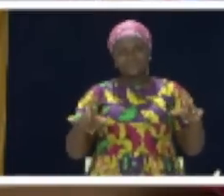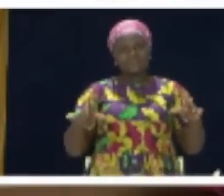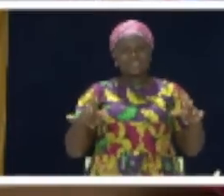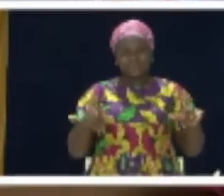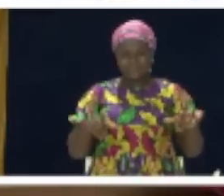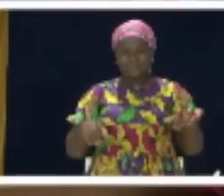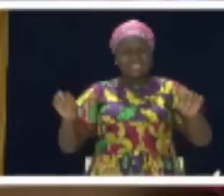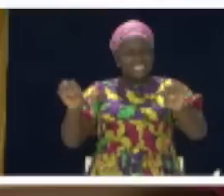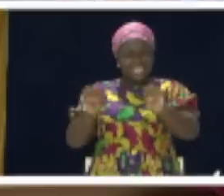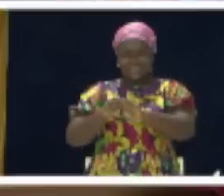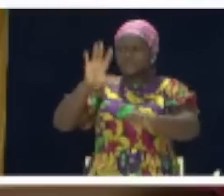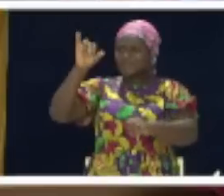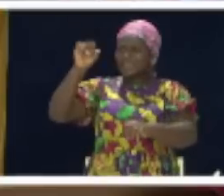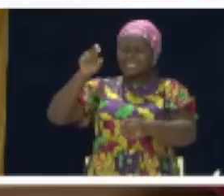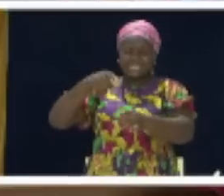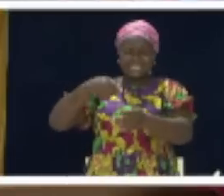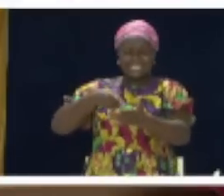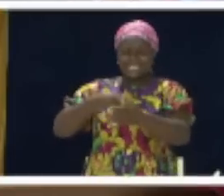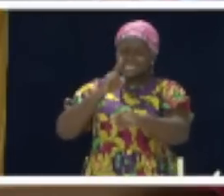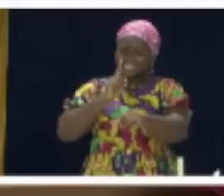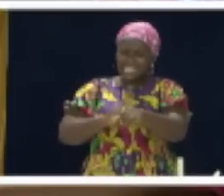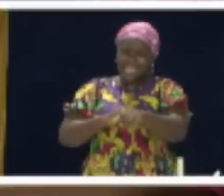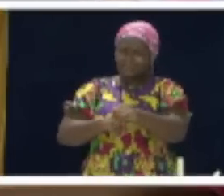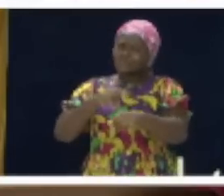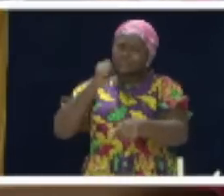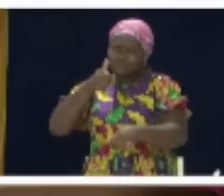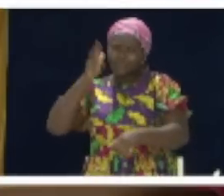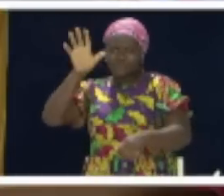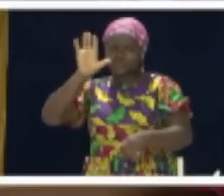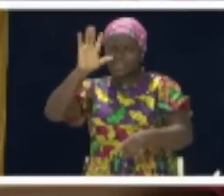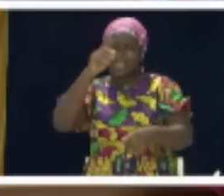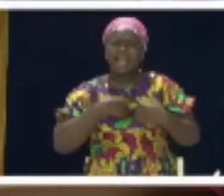Even by this time tomorrow, you will have testimonies.